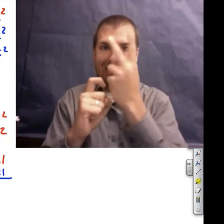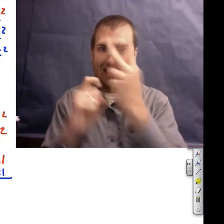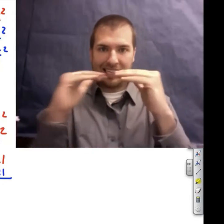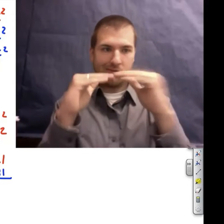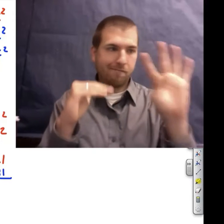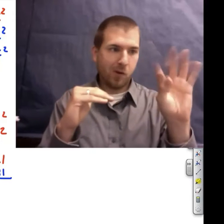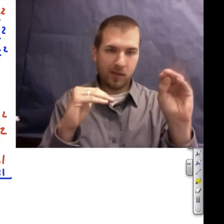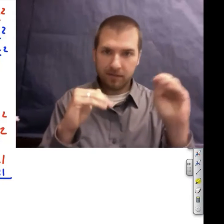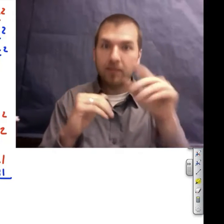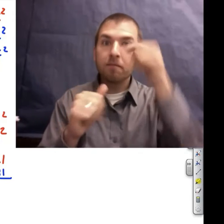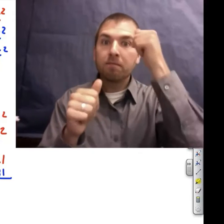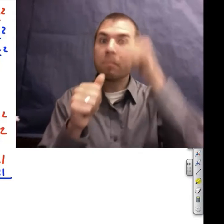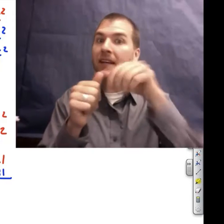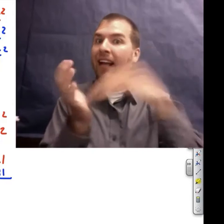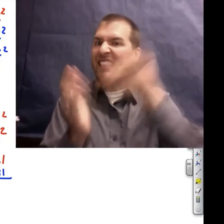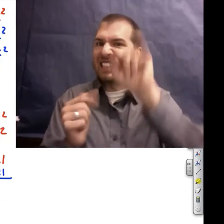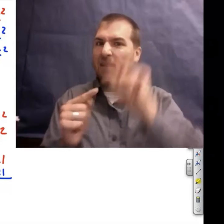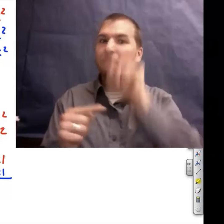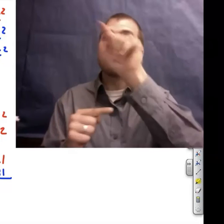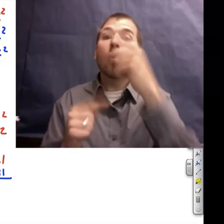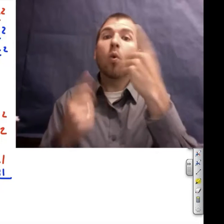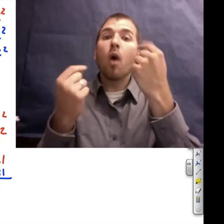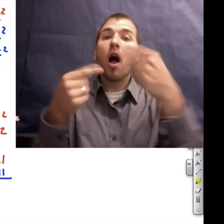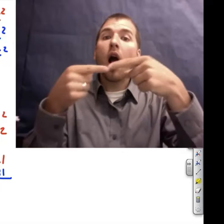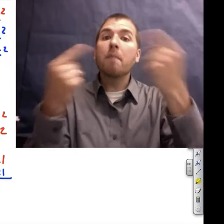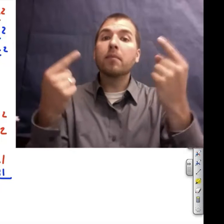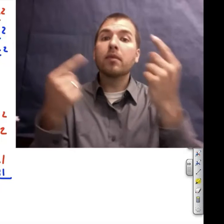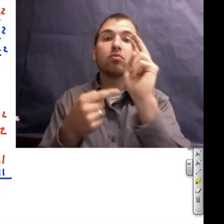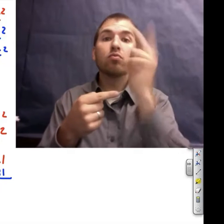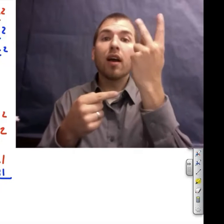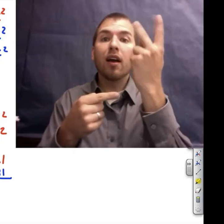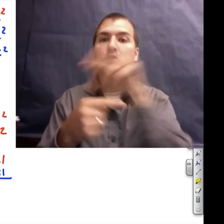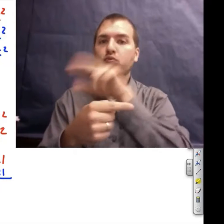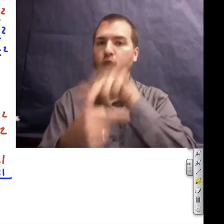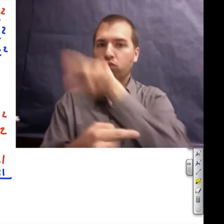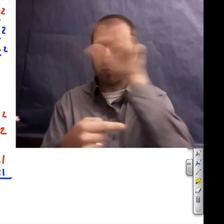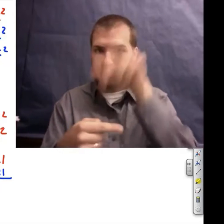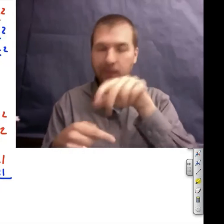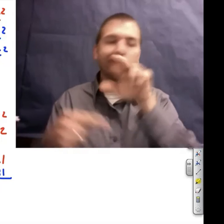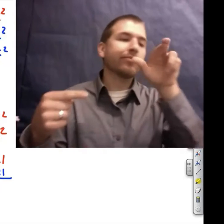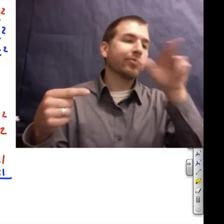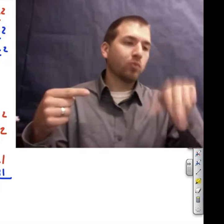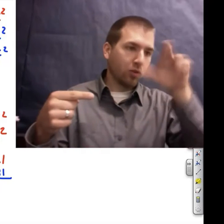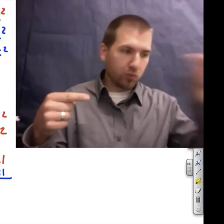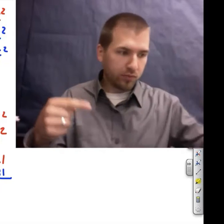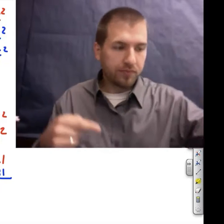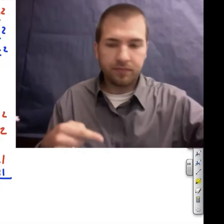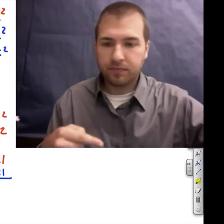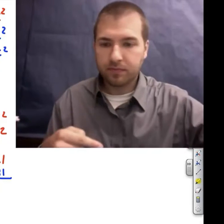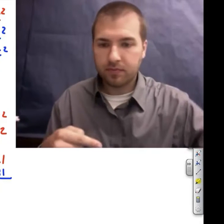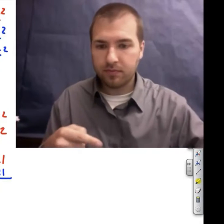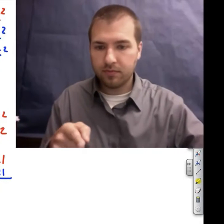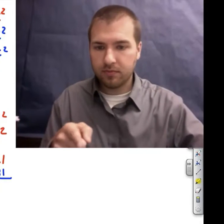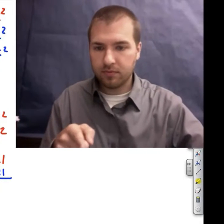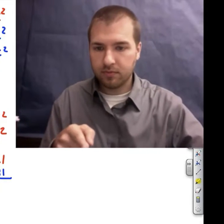40. So x squared equals 40. So remember, in order to get rid of a square, we have to square root